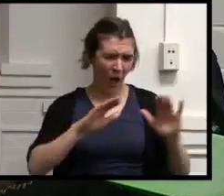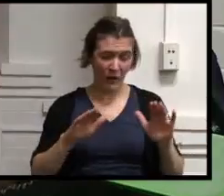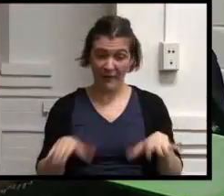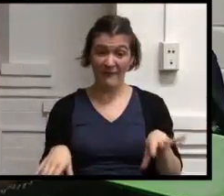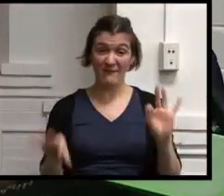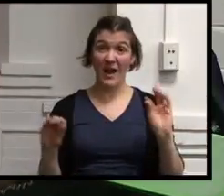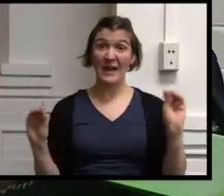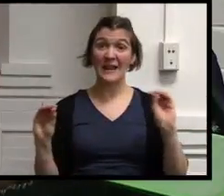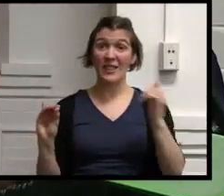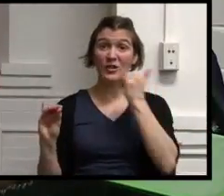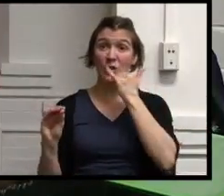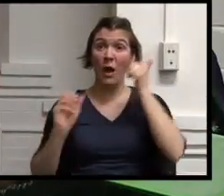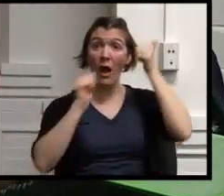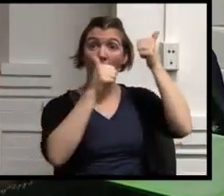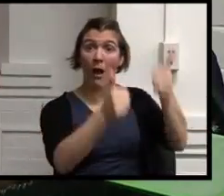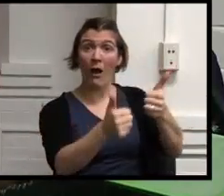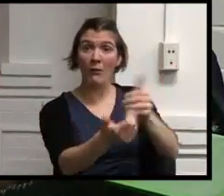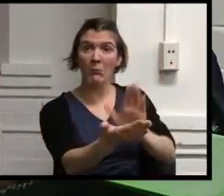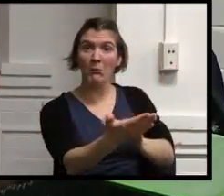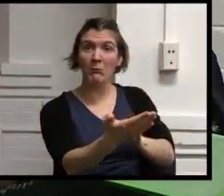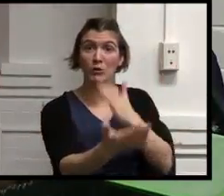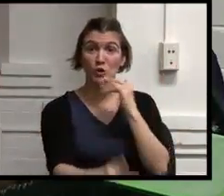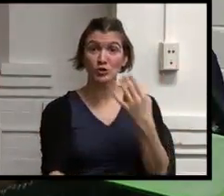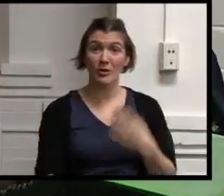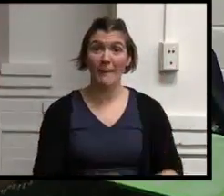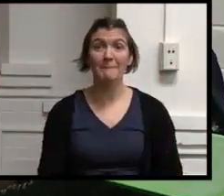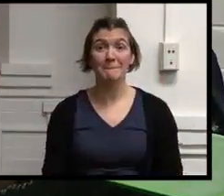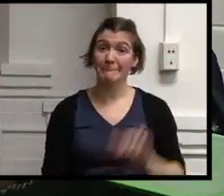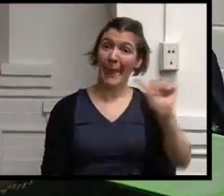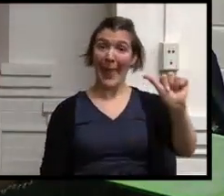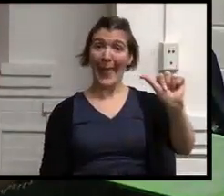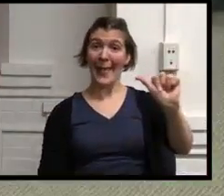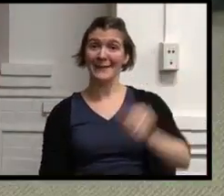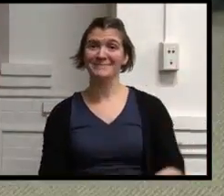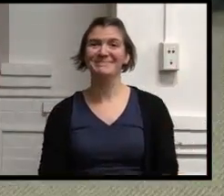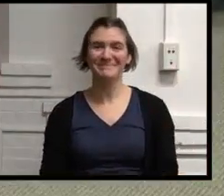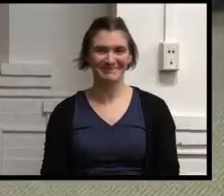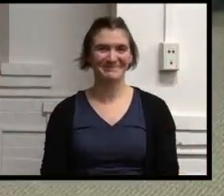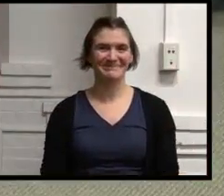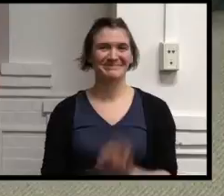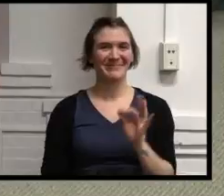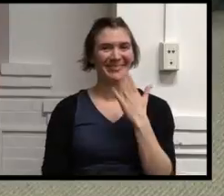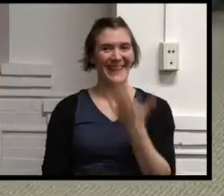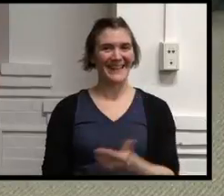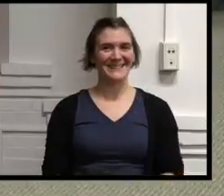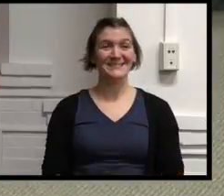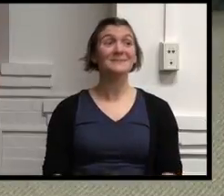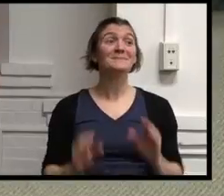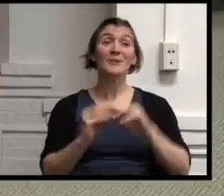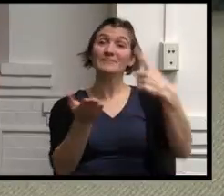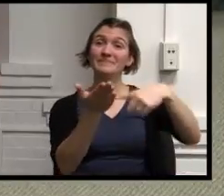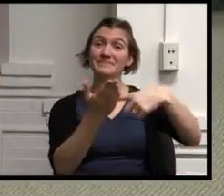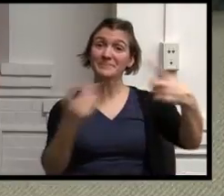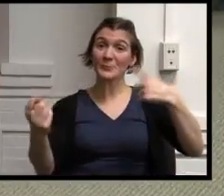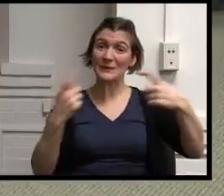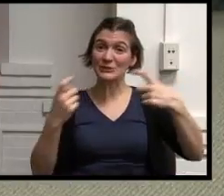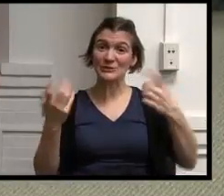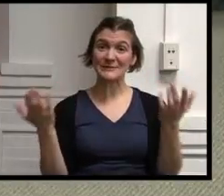it's nice. It's a Yeah. nice report. Great. Thank you. You're welcome. Thank you. Any other questions or